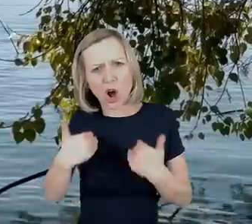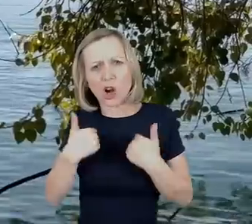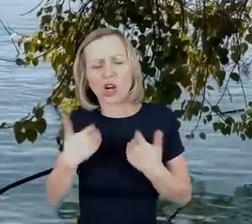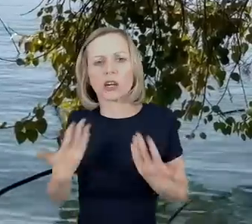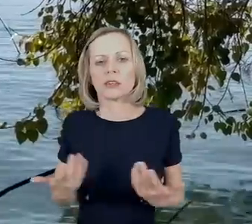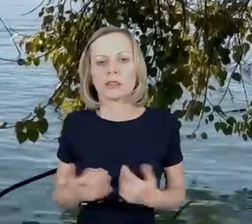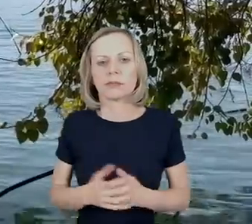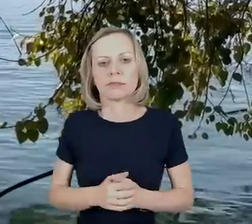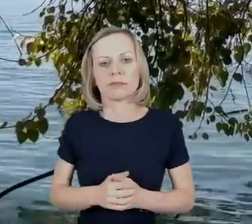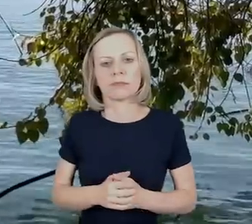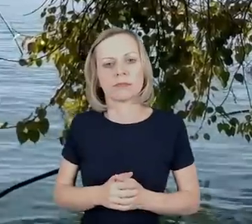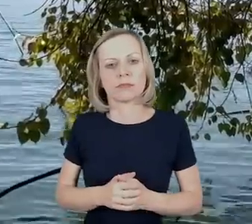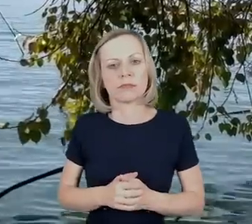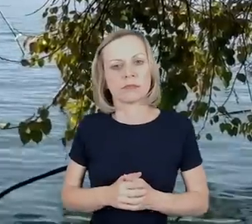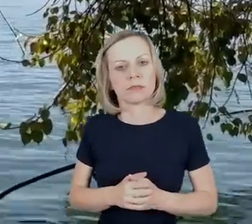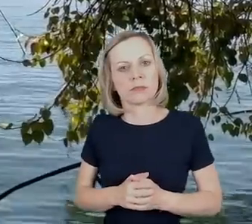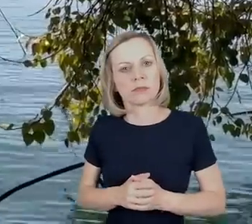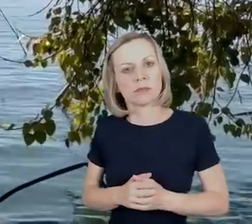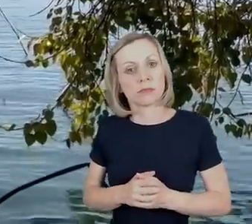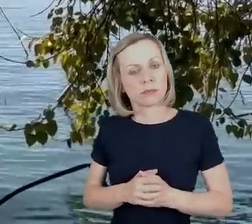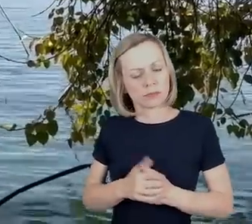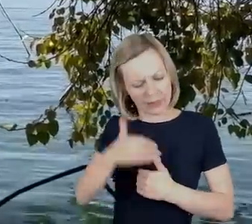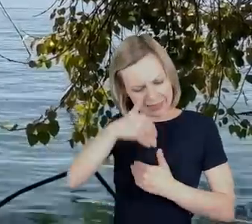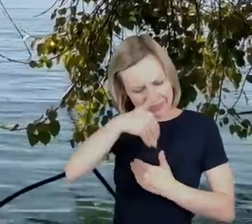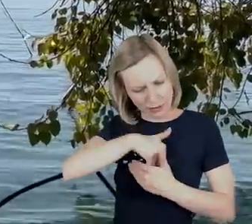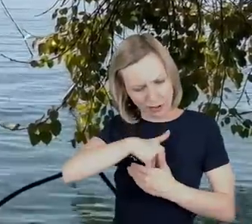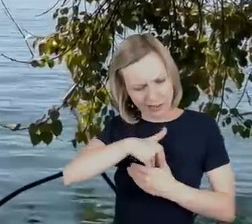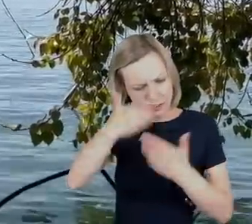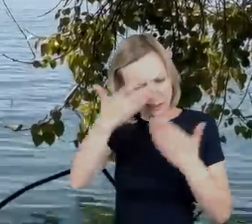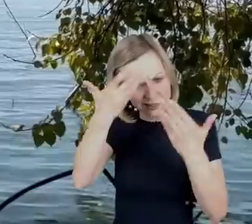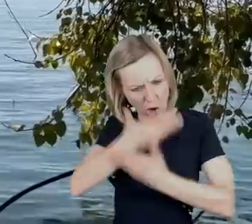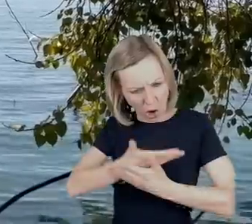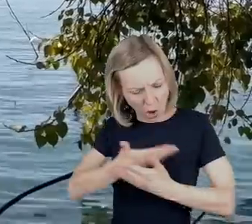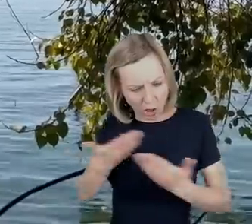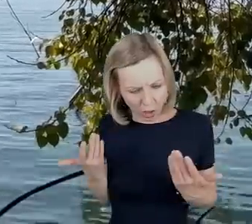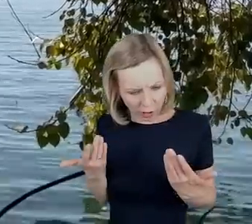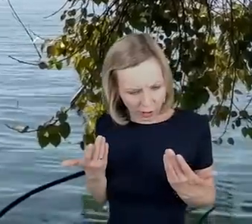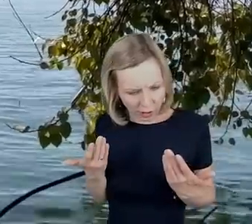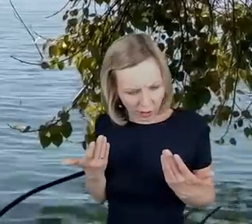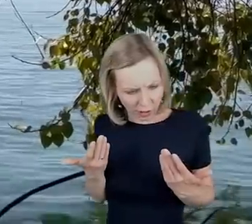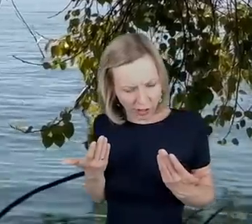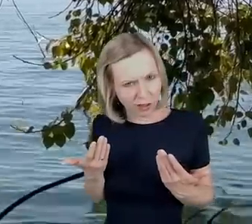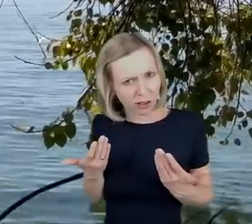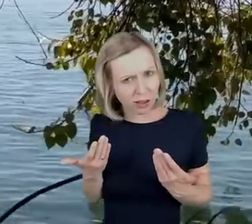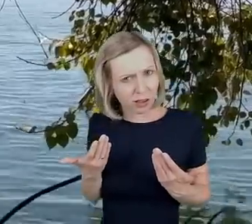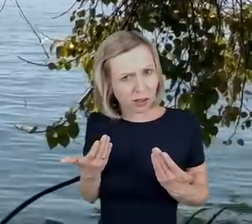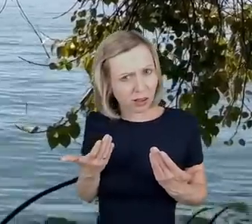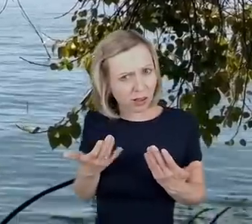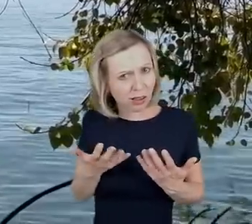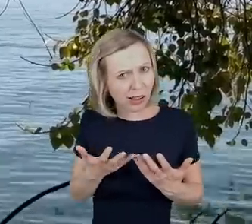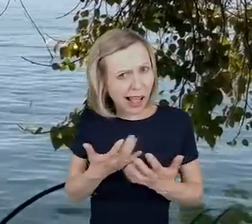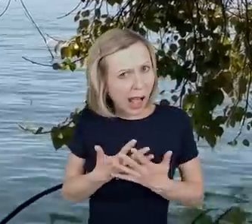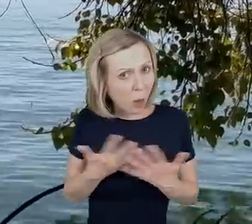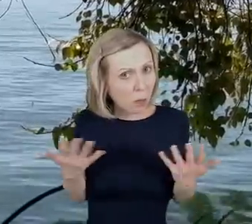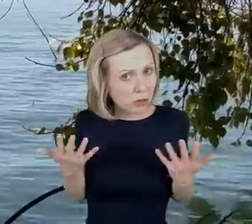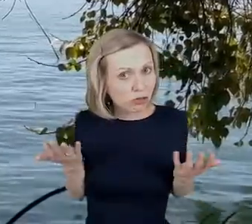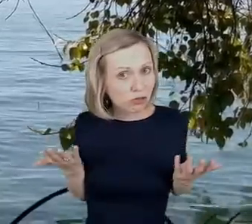of darkness. If then the light in you is darkness, how great is that darkness?